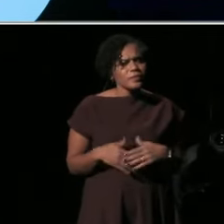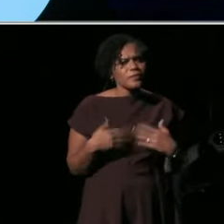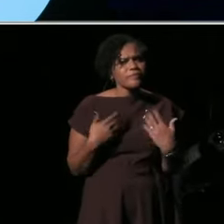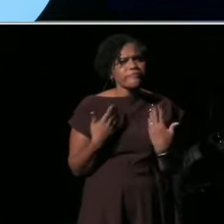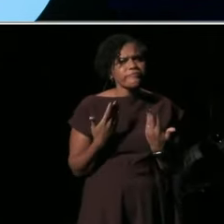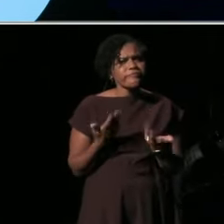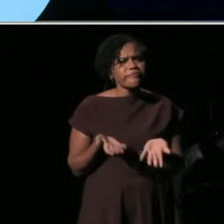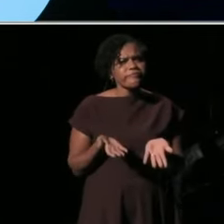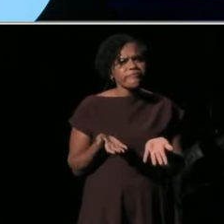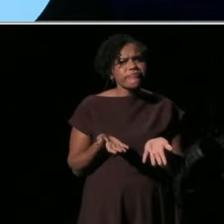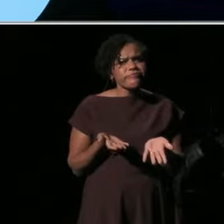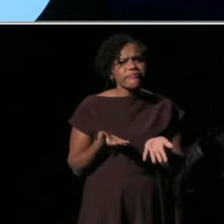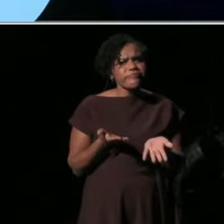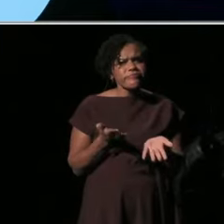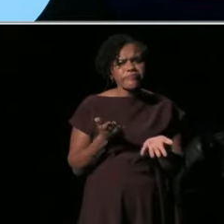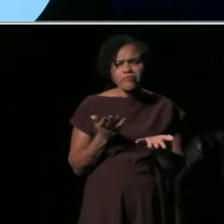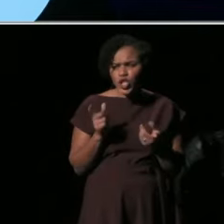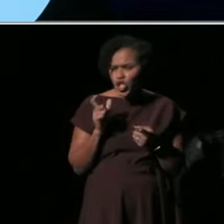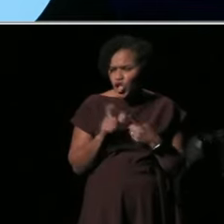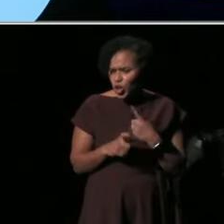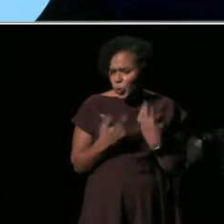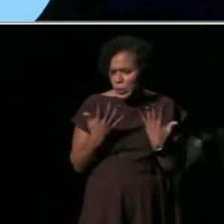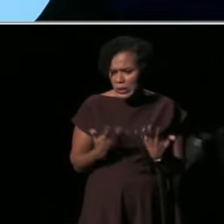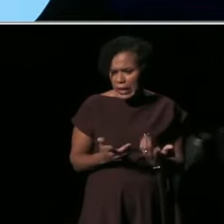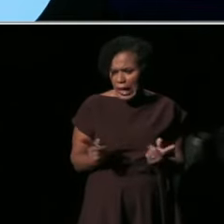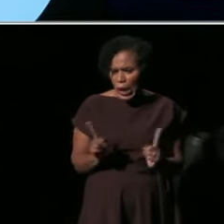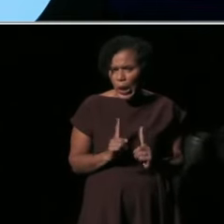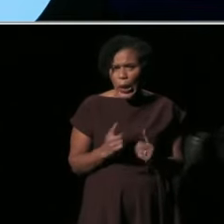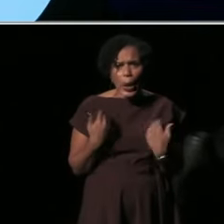I want to do now.